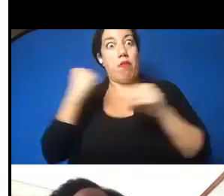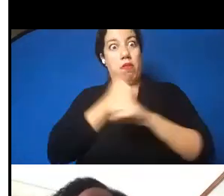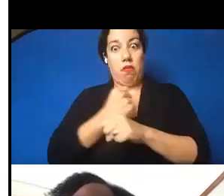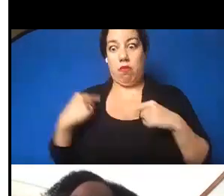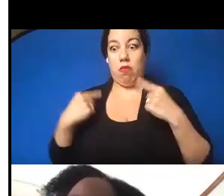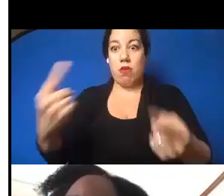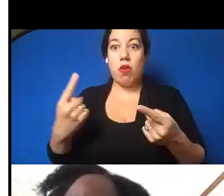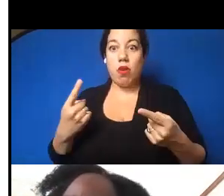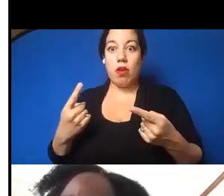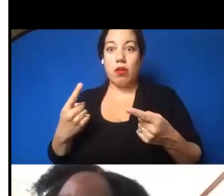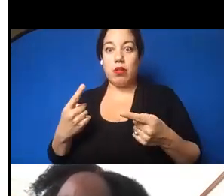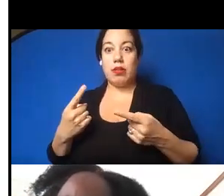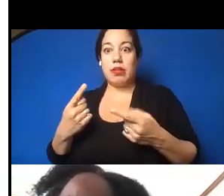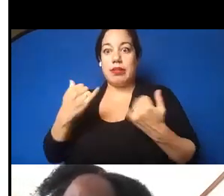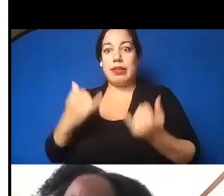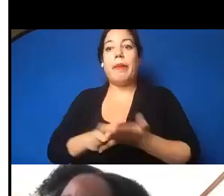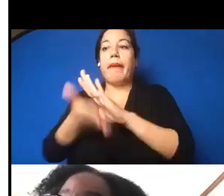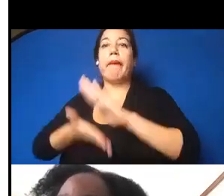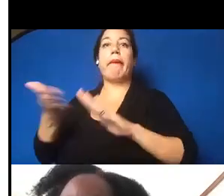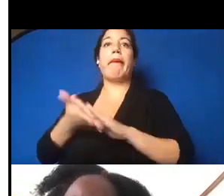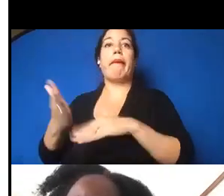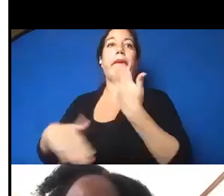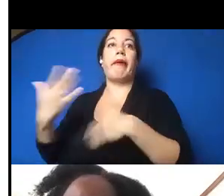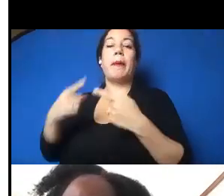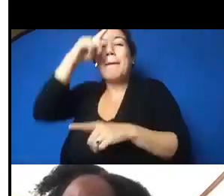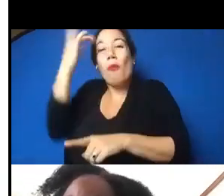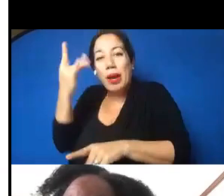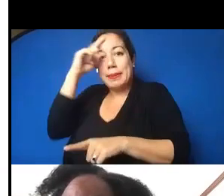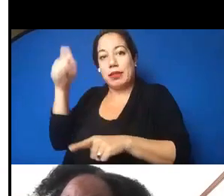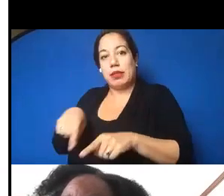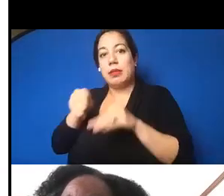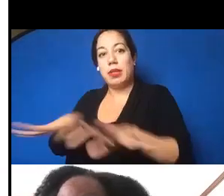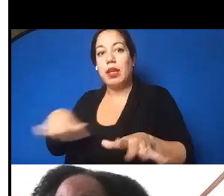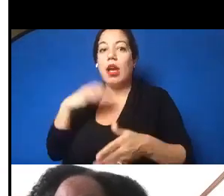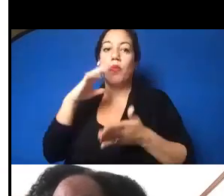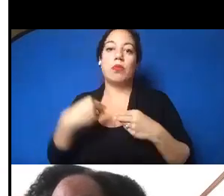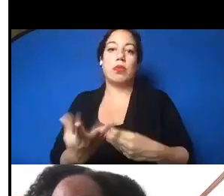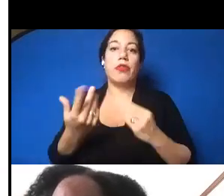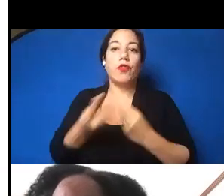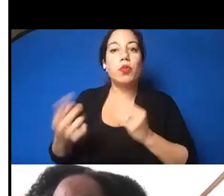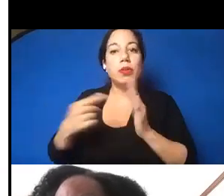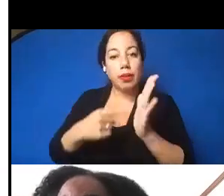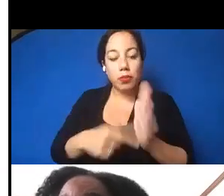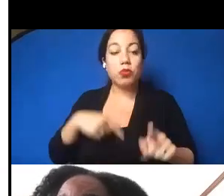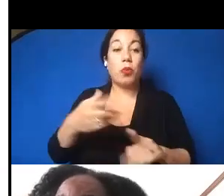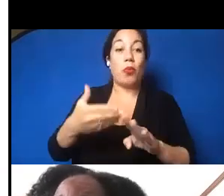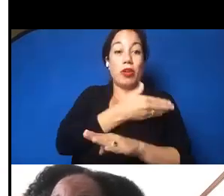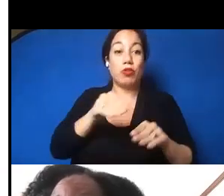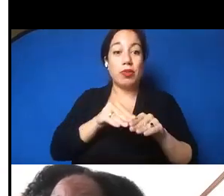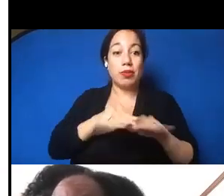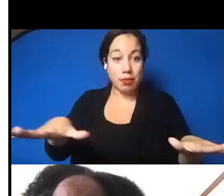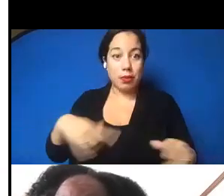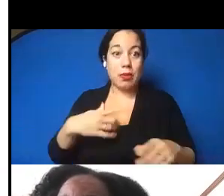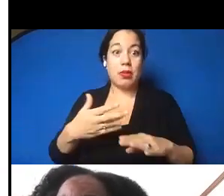been operationalized due to a pandemic. Let me give you a couple of examples. First, prior to the pandemic, despite